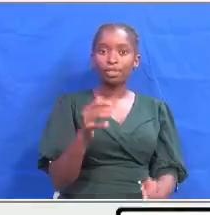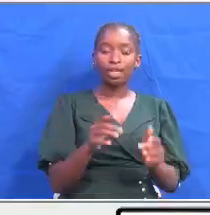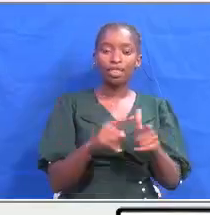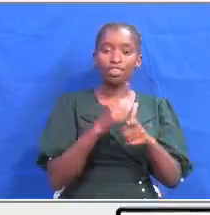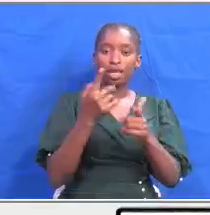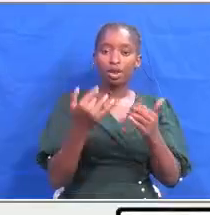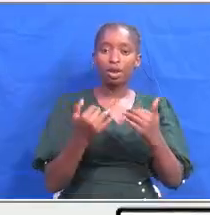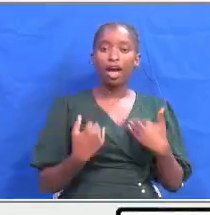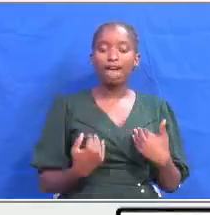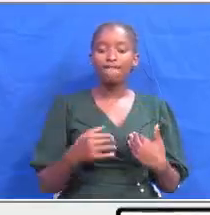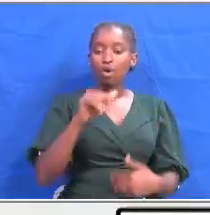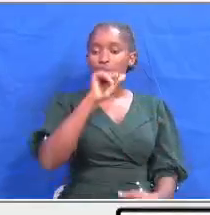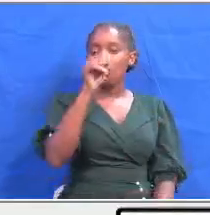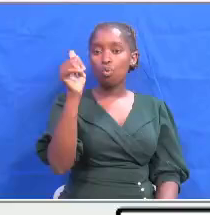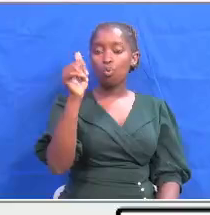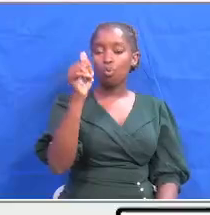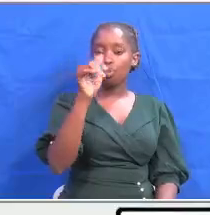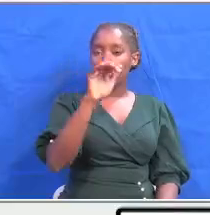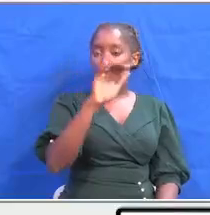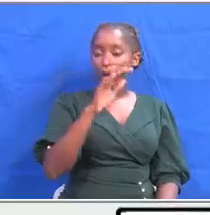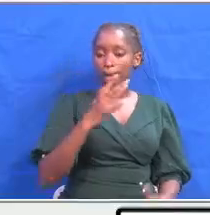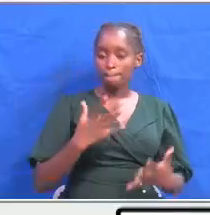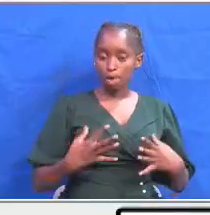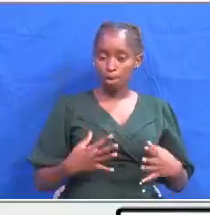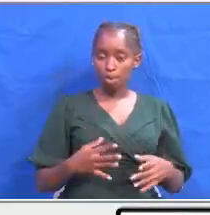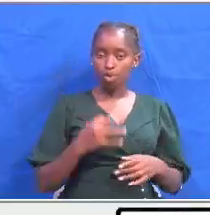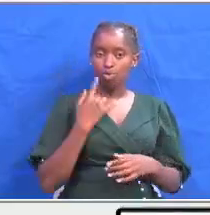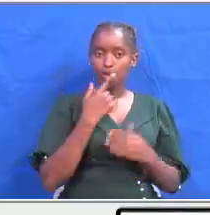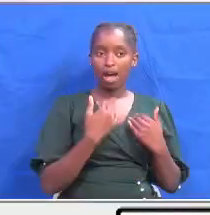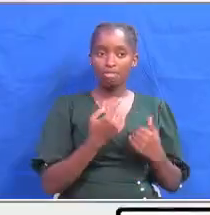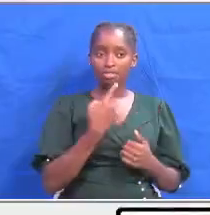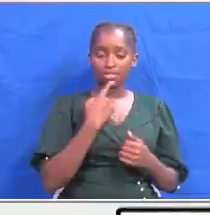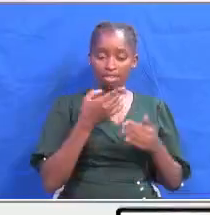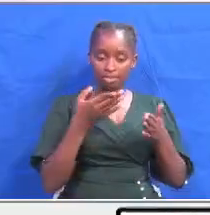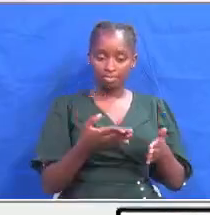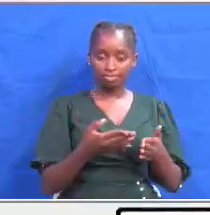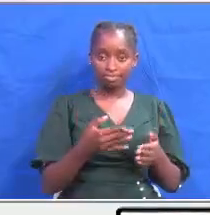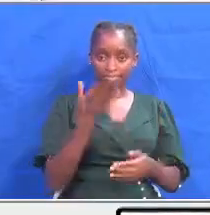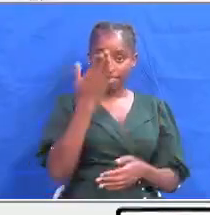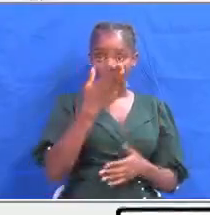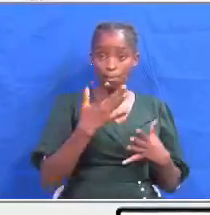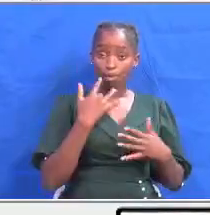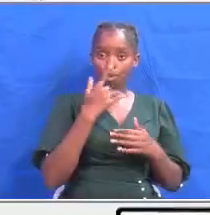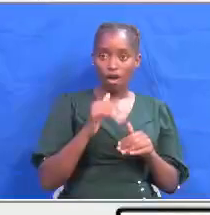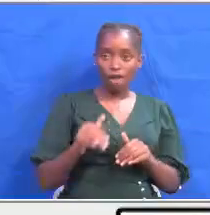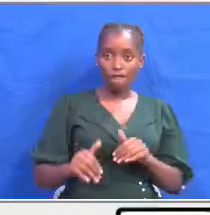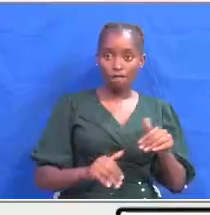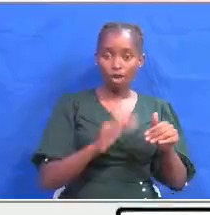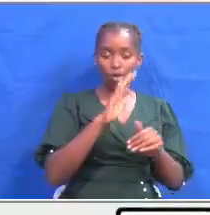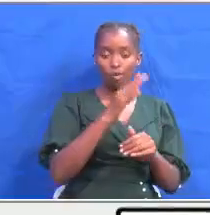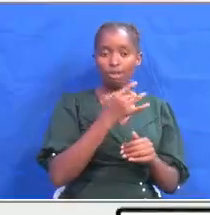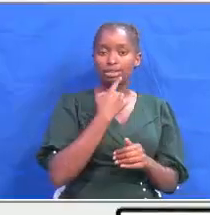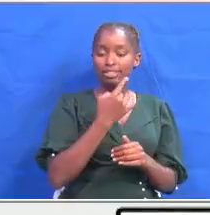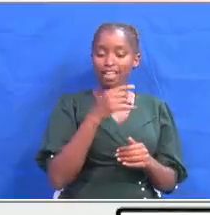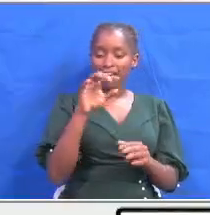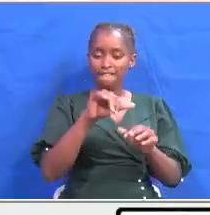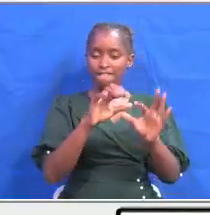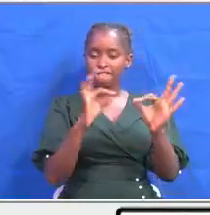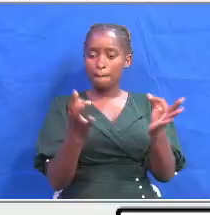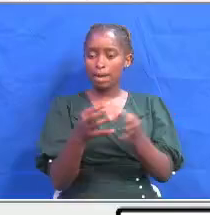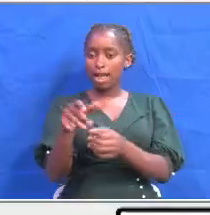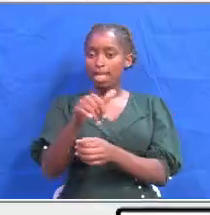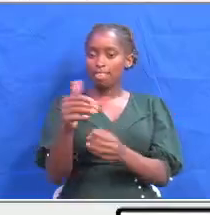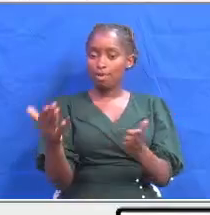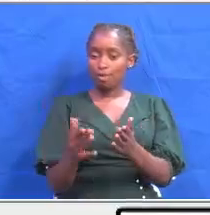will have other people, like same lawyers who I'm saying here. They are the ones who will be now following, where is this other family for us to head